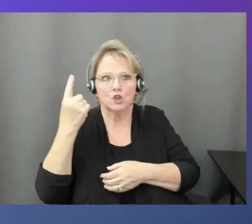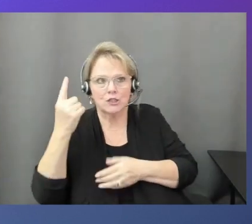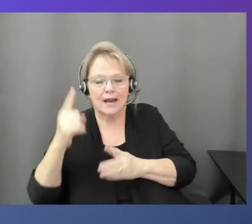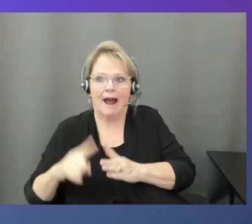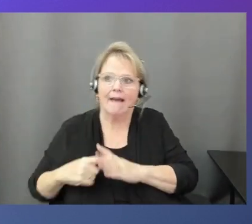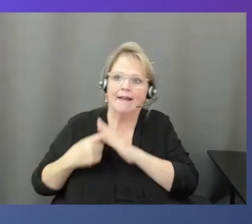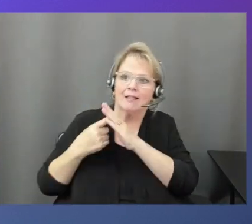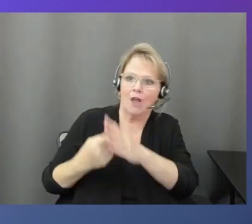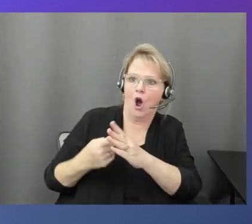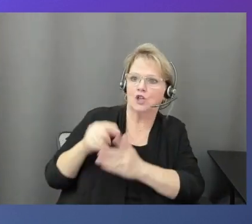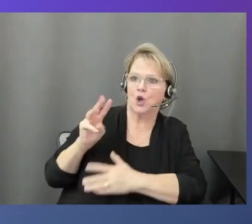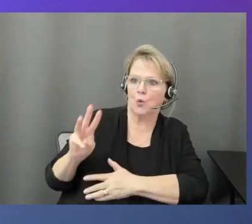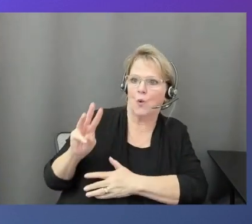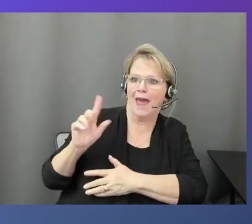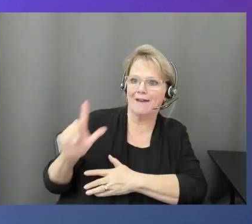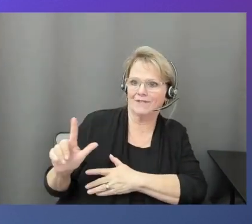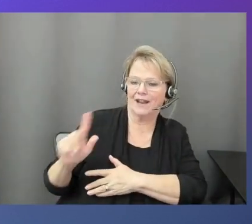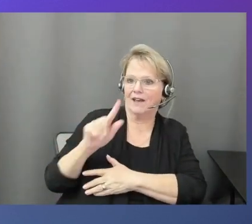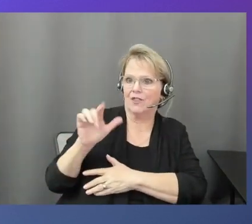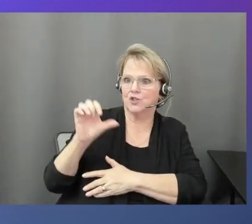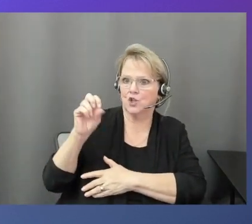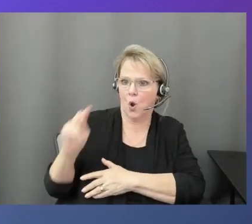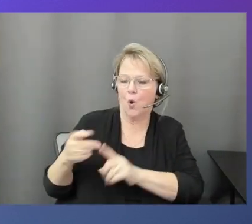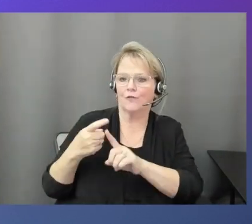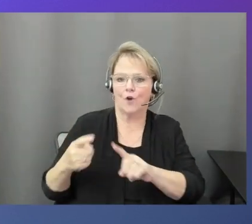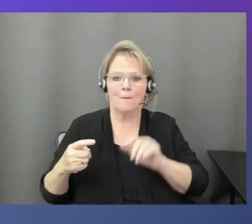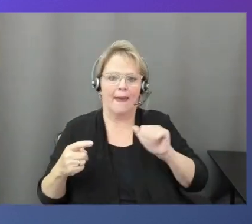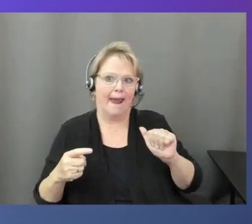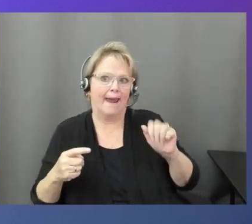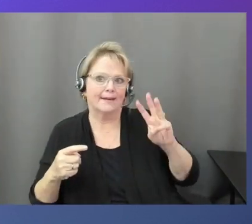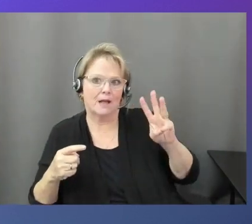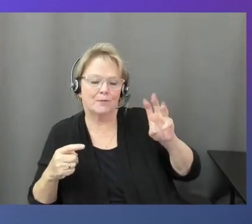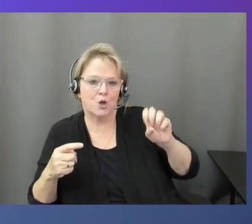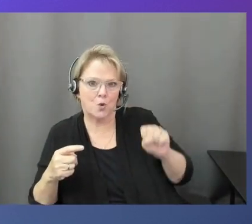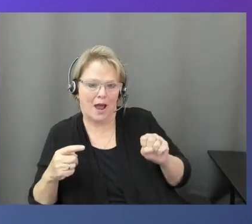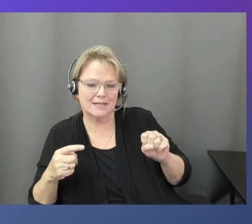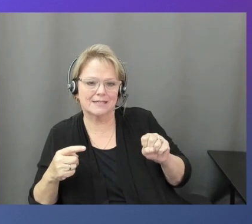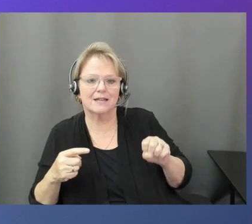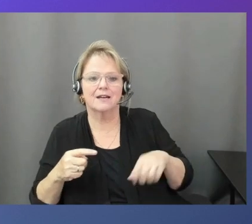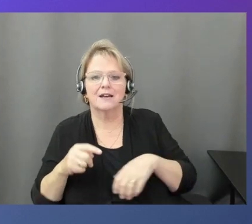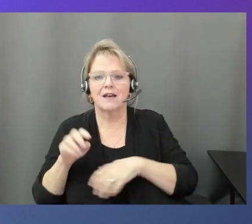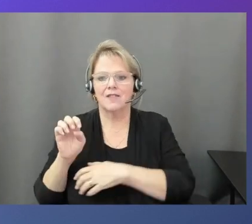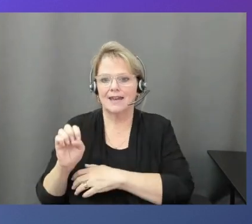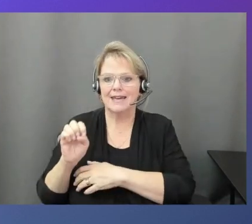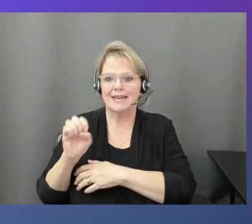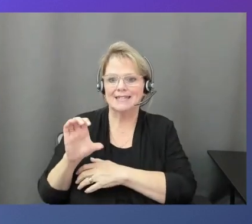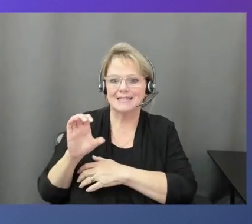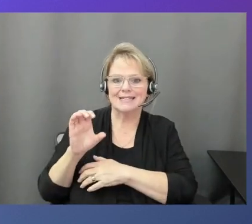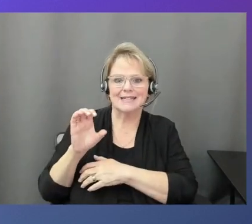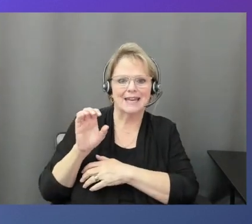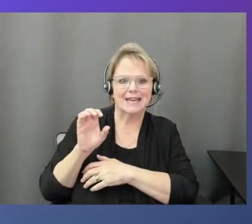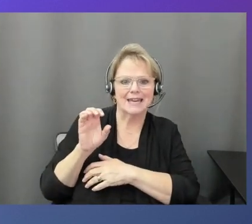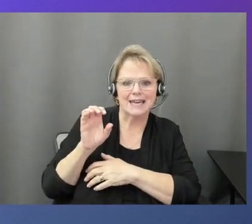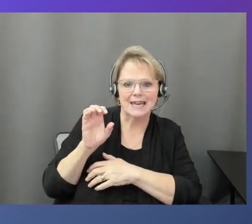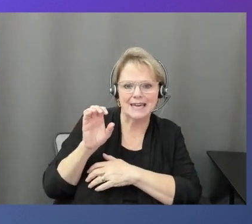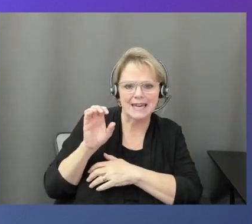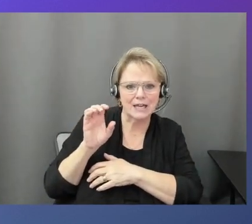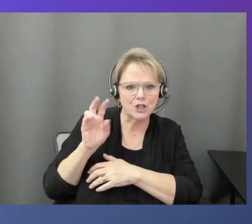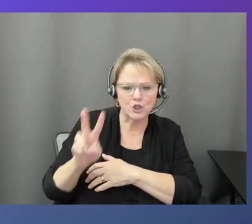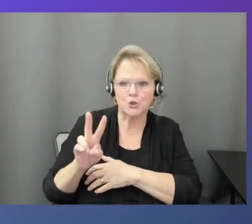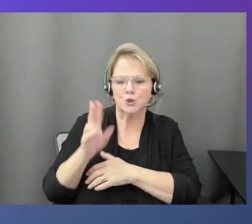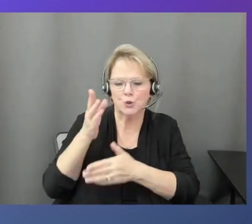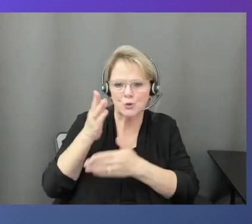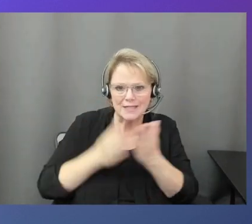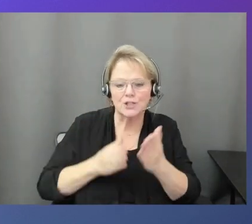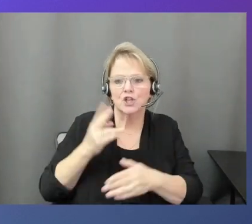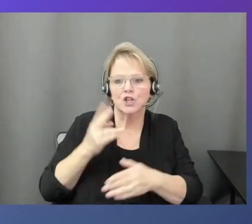zone instance from the AWS console. You go to the EC2 section of your console, you can see a wavelength zone instance right alongside that